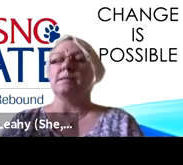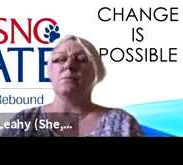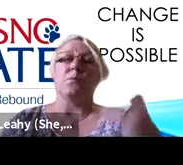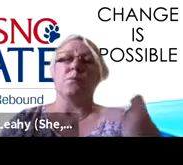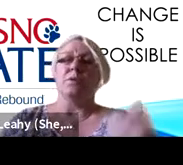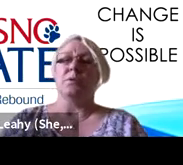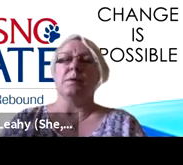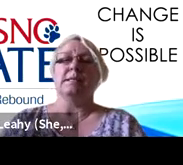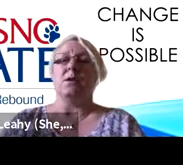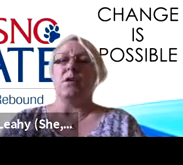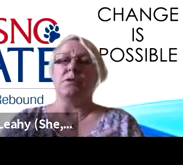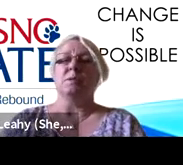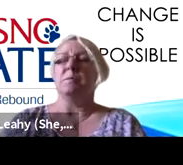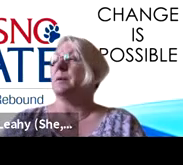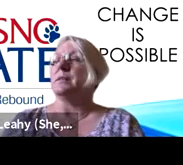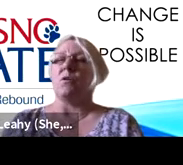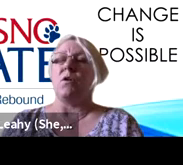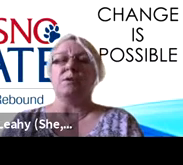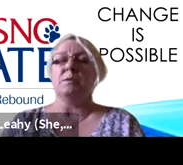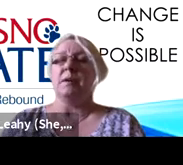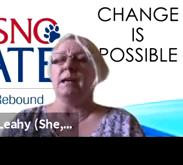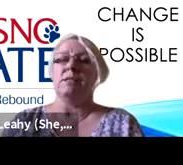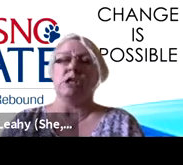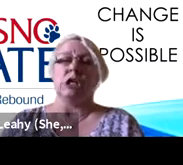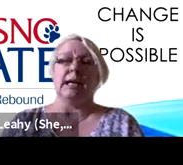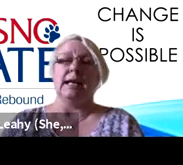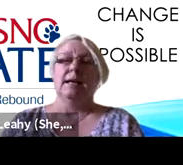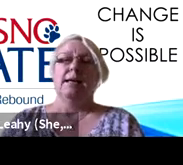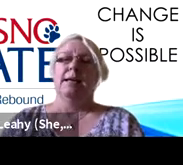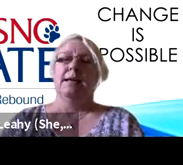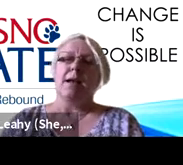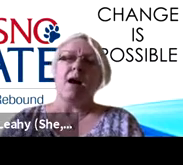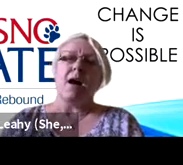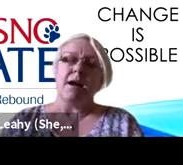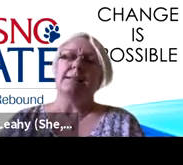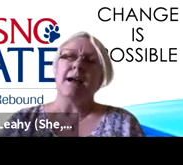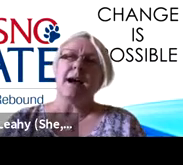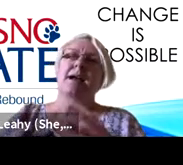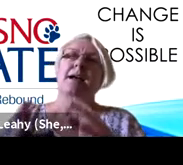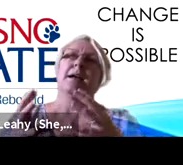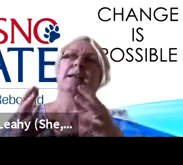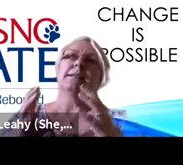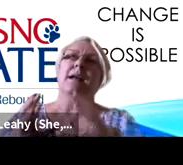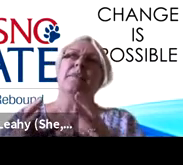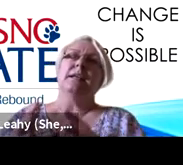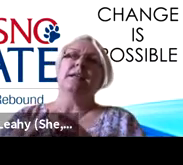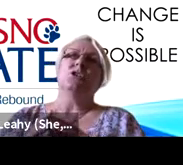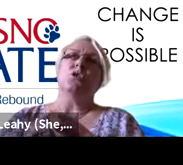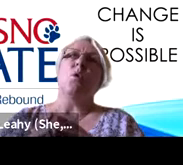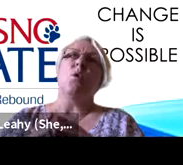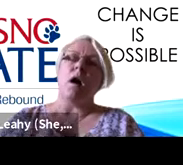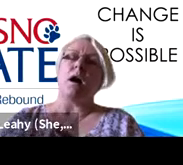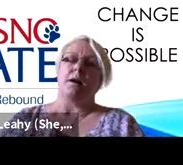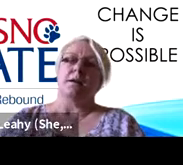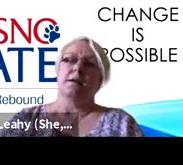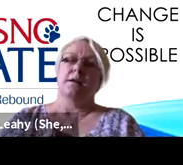is worse, what he went through in prison, all the years he spent in prison, or all the years he spent getting his degree. It's not that it is